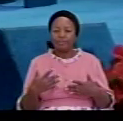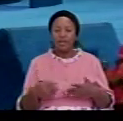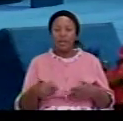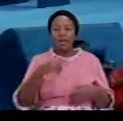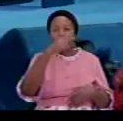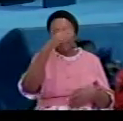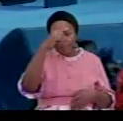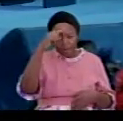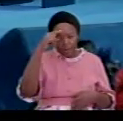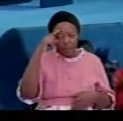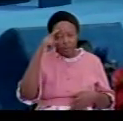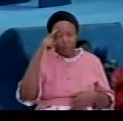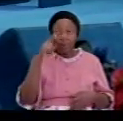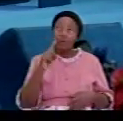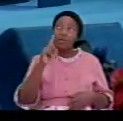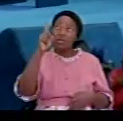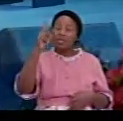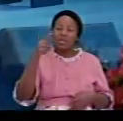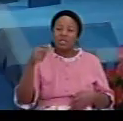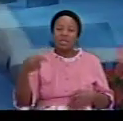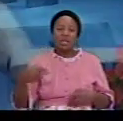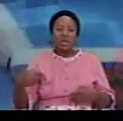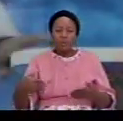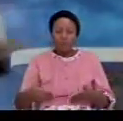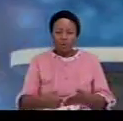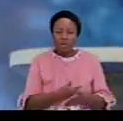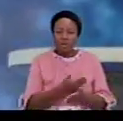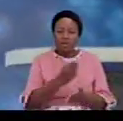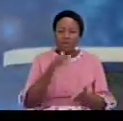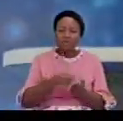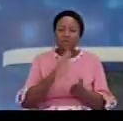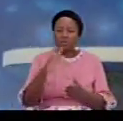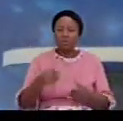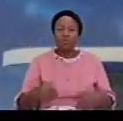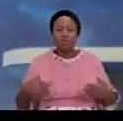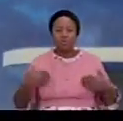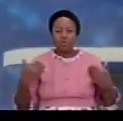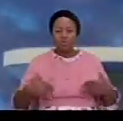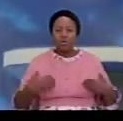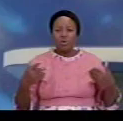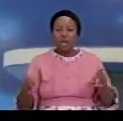Because it renews your youth like the eagles.